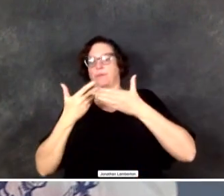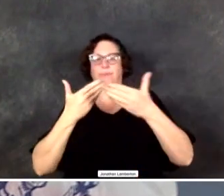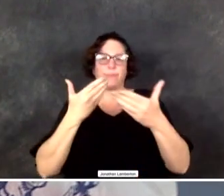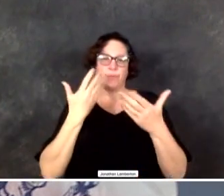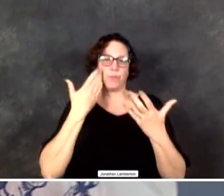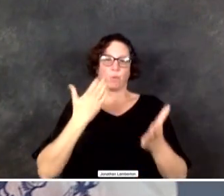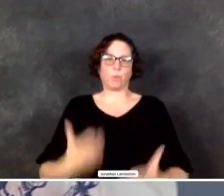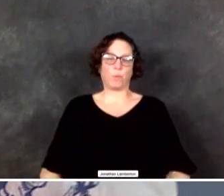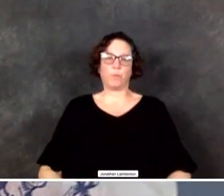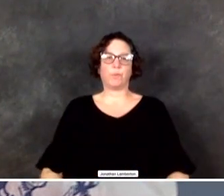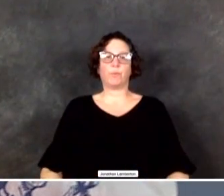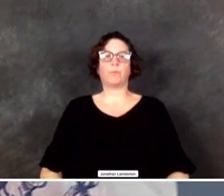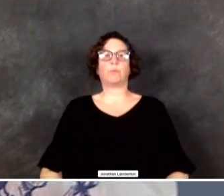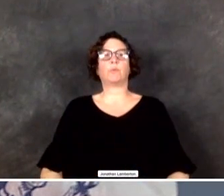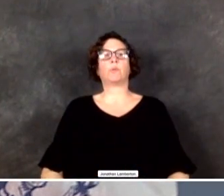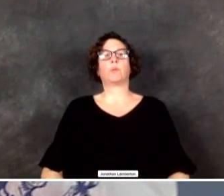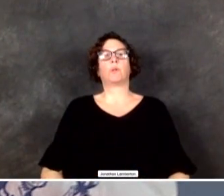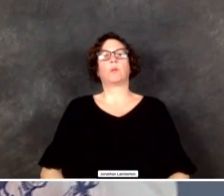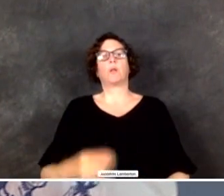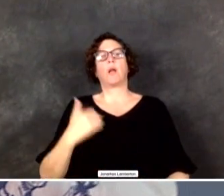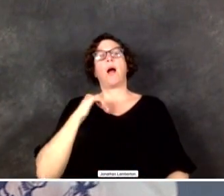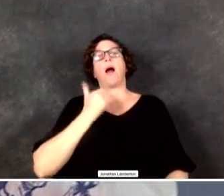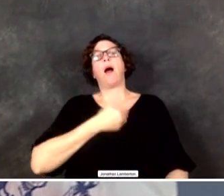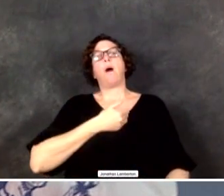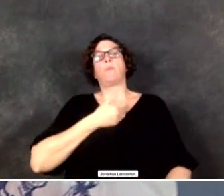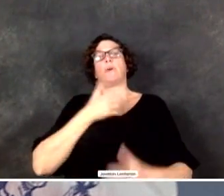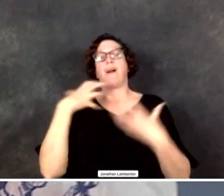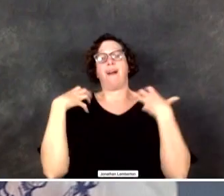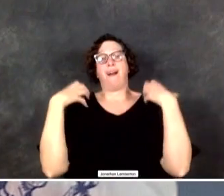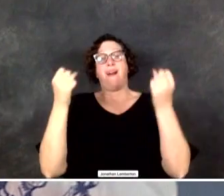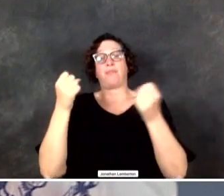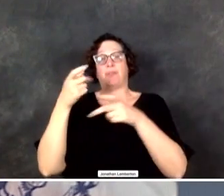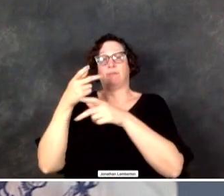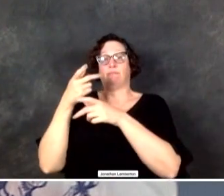What our health commissioner, Dr. Barbeau, has said from the beginning is we could